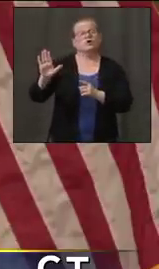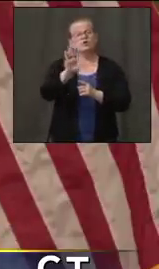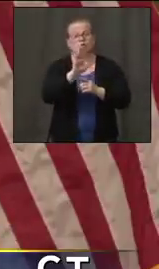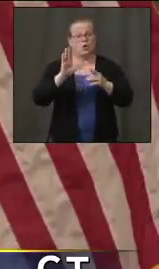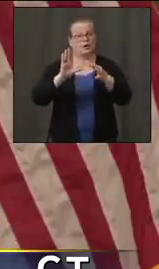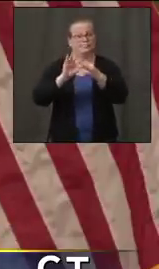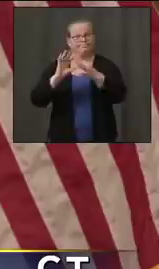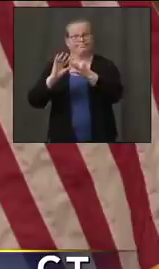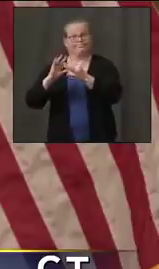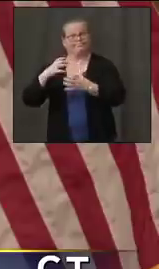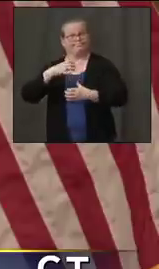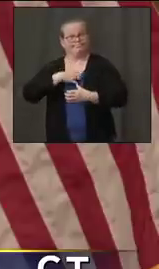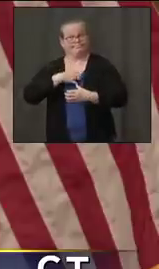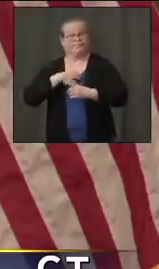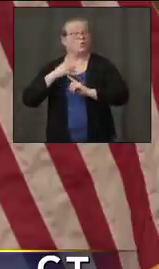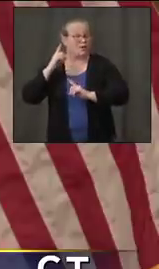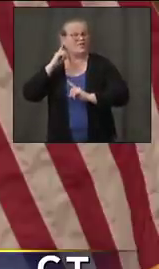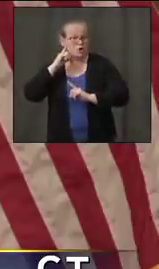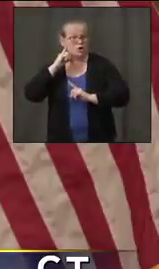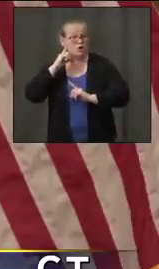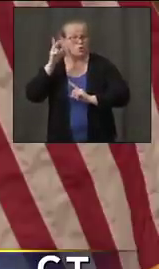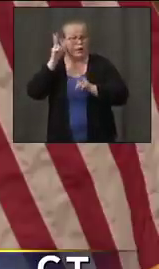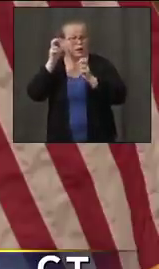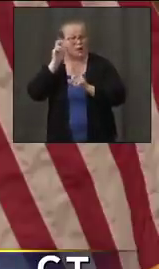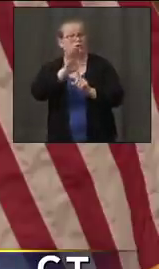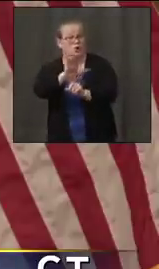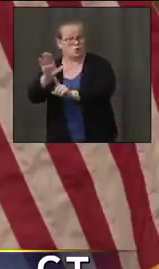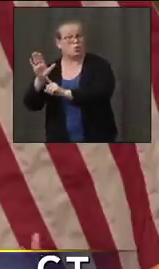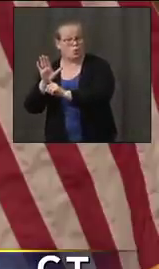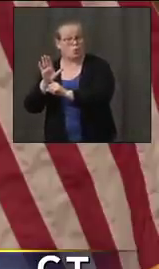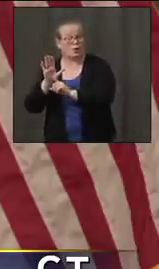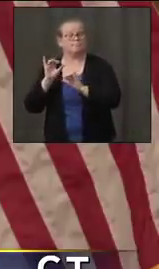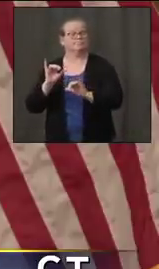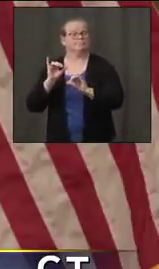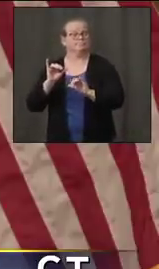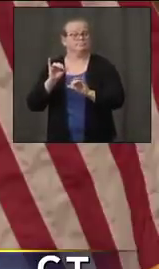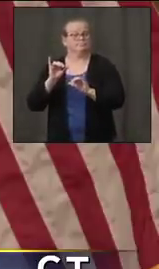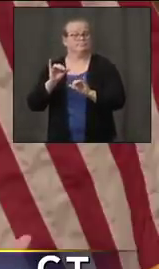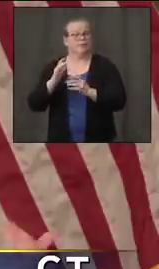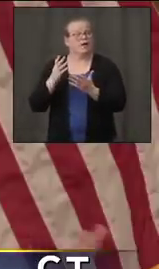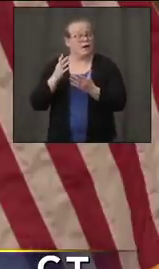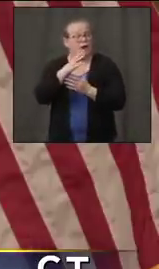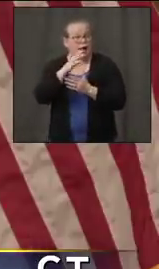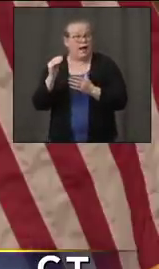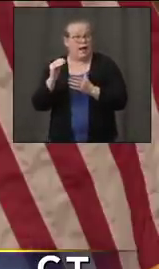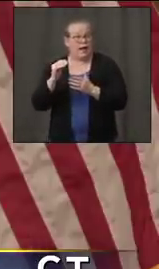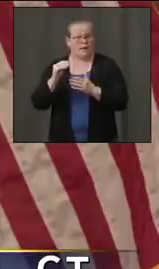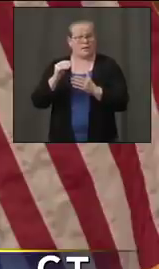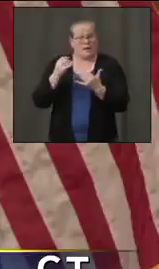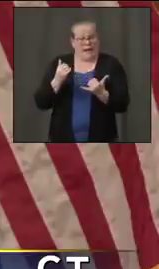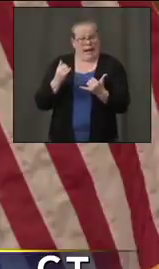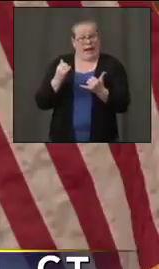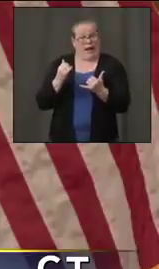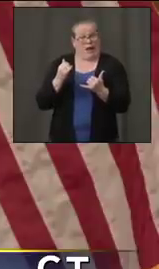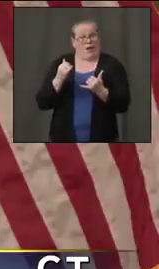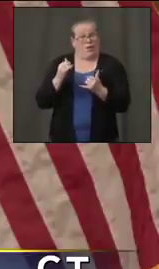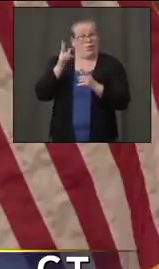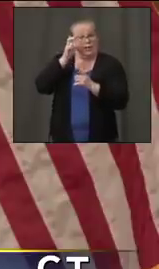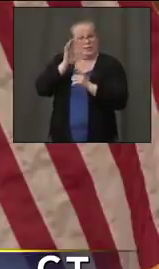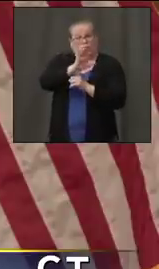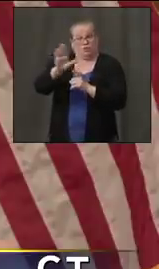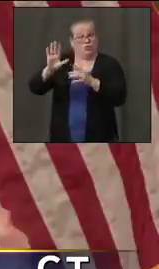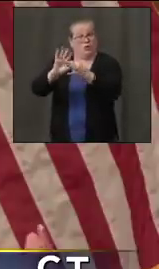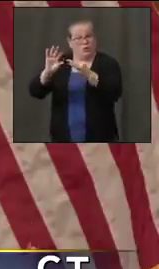what you have to say, and we are looking forward to hearing what you have to say about the guidelines that the